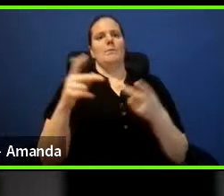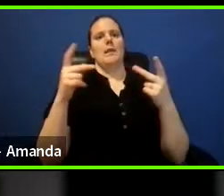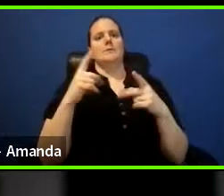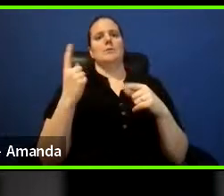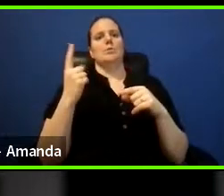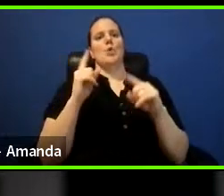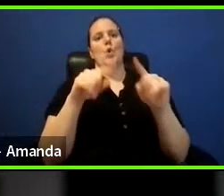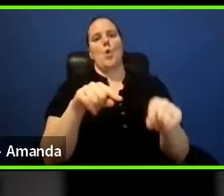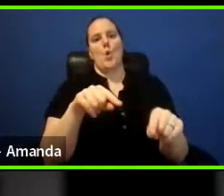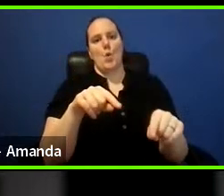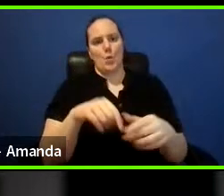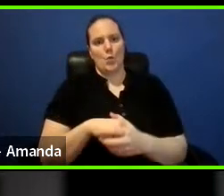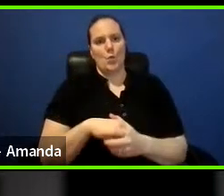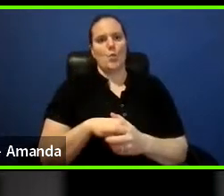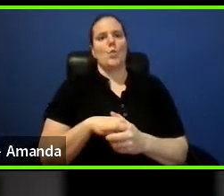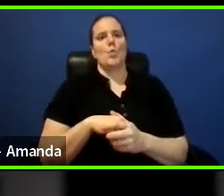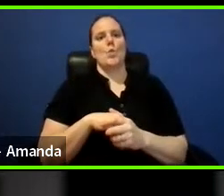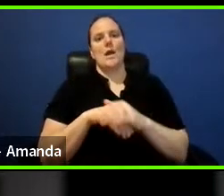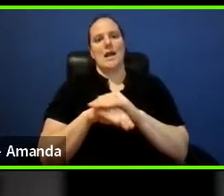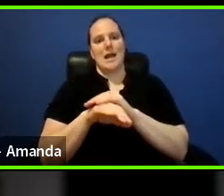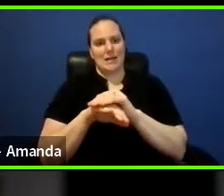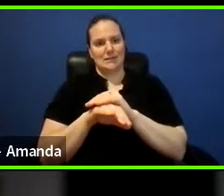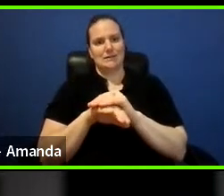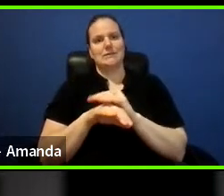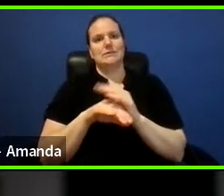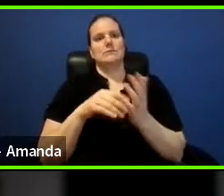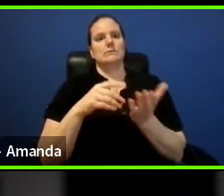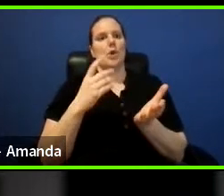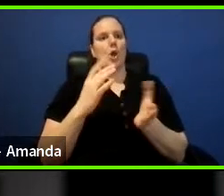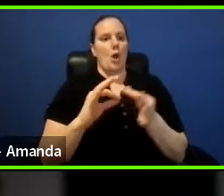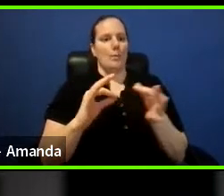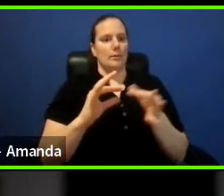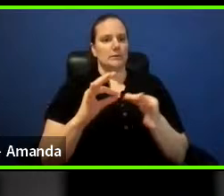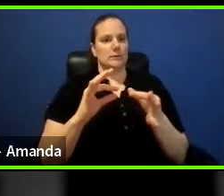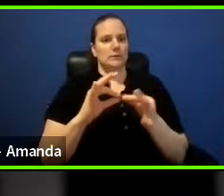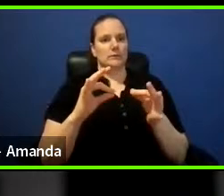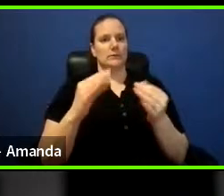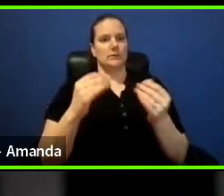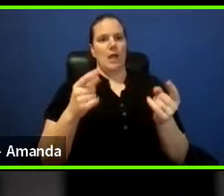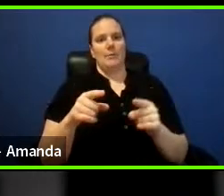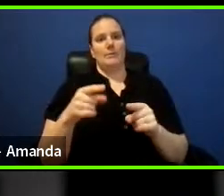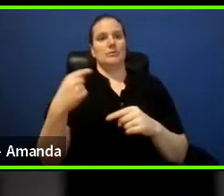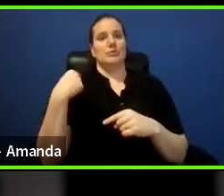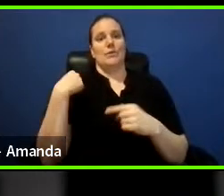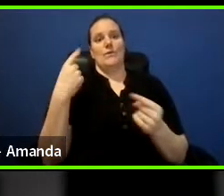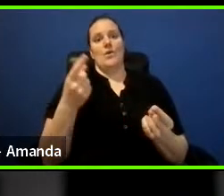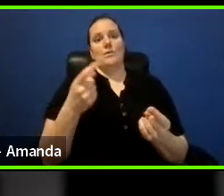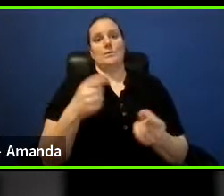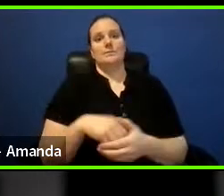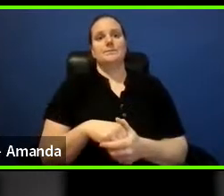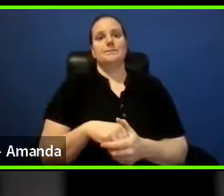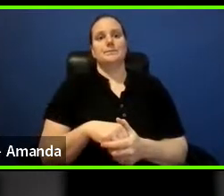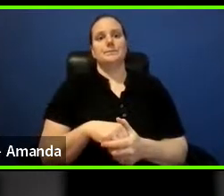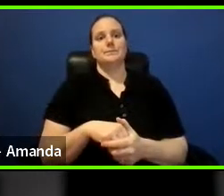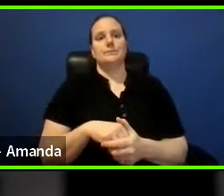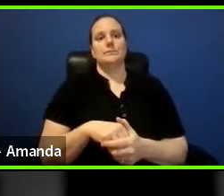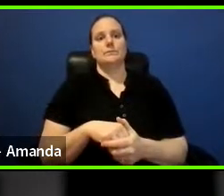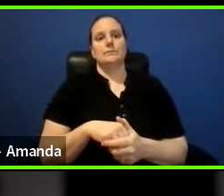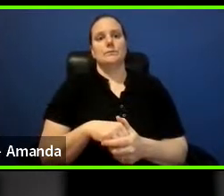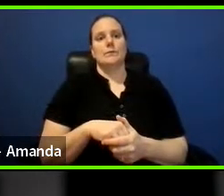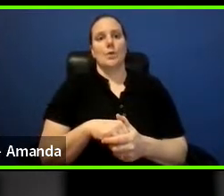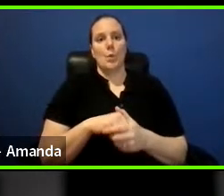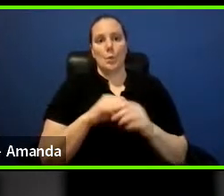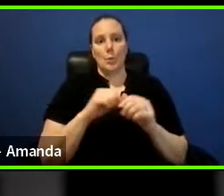go and access the comments that have come in so far, so that we